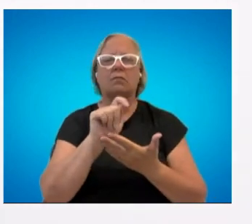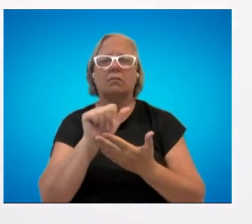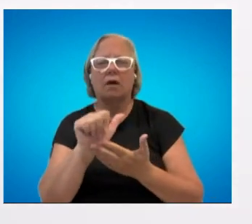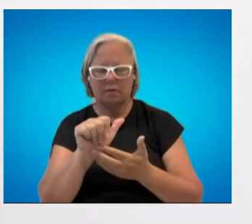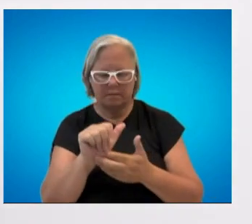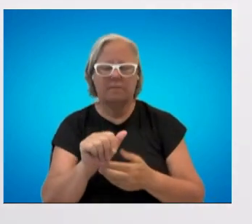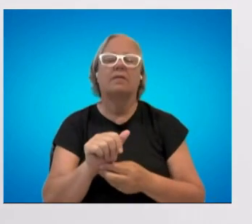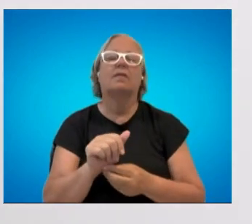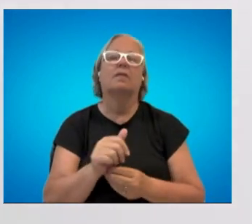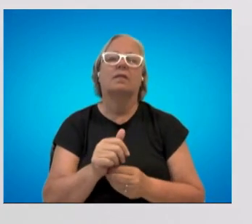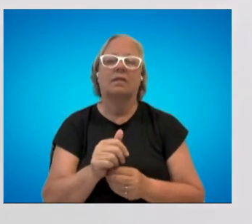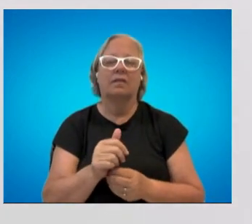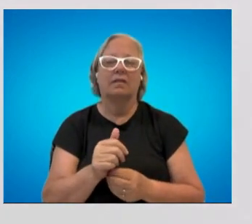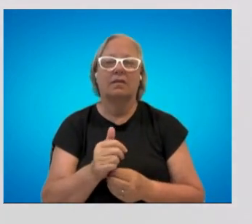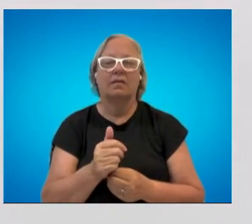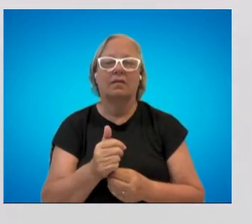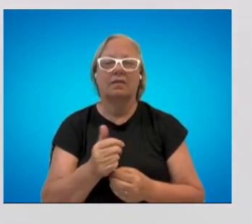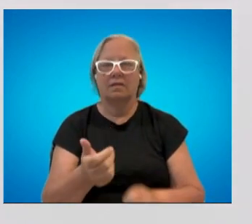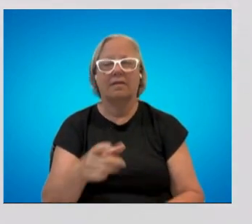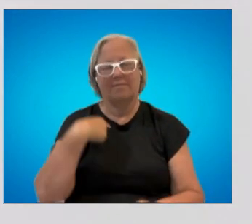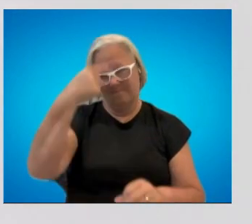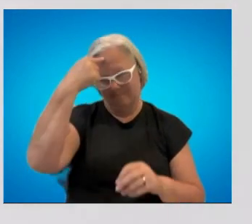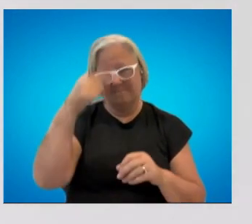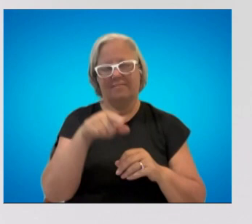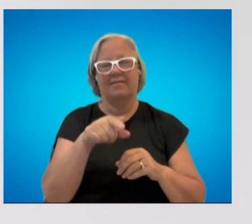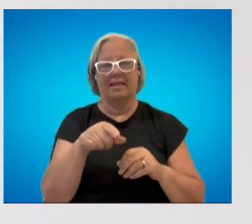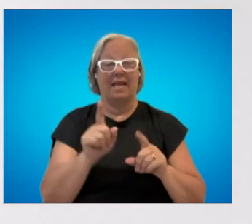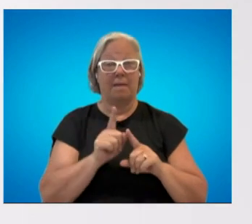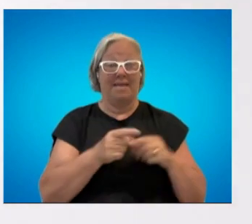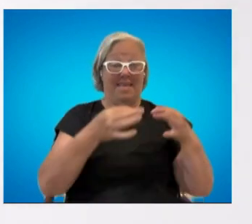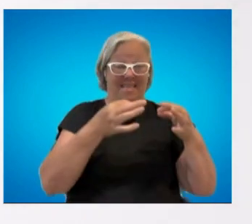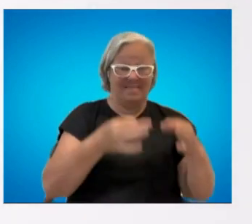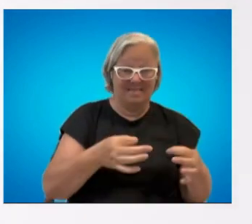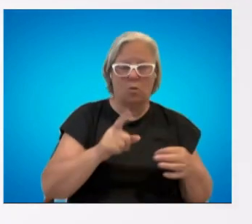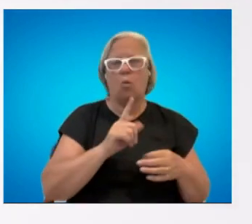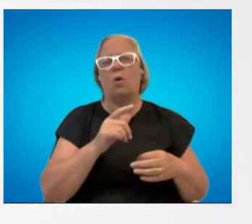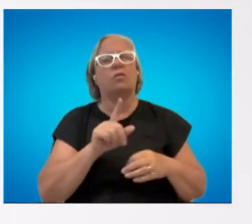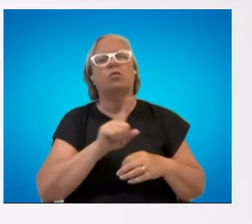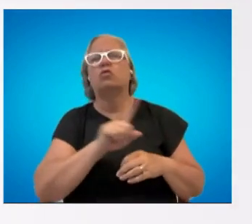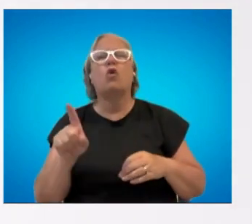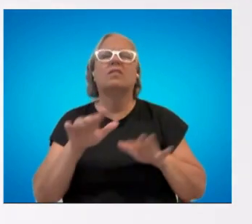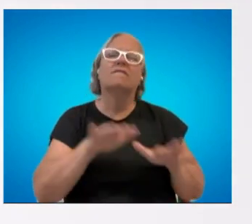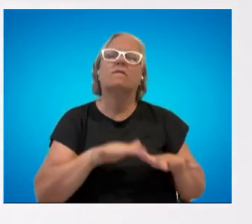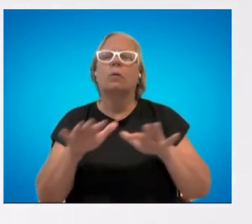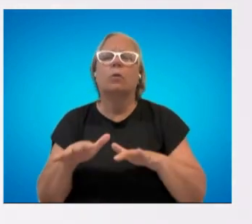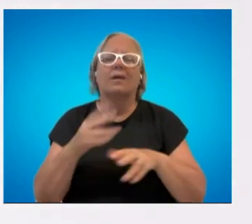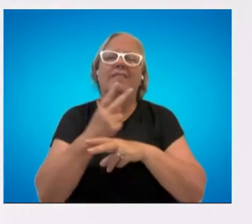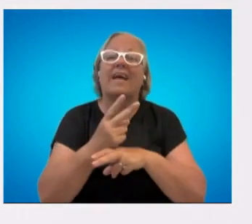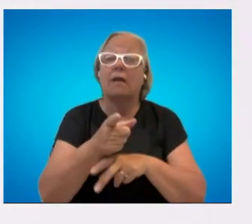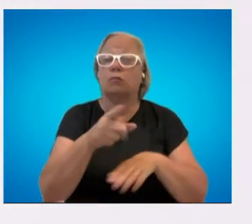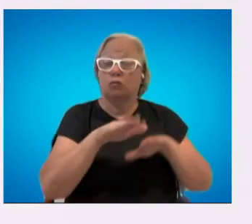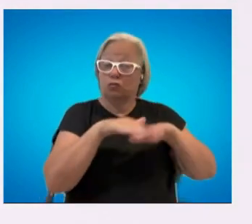and the intensity of informal care. So when we look at the child care services, effect